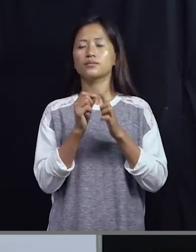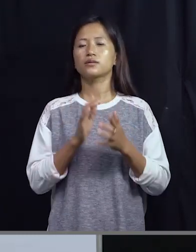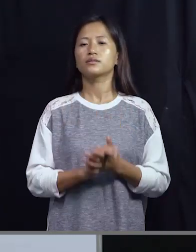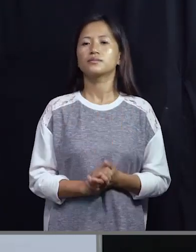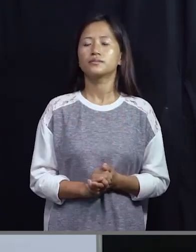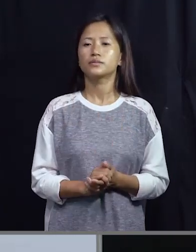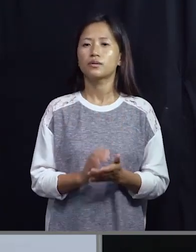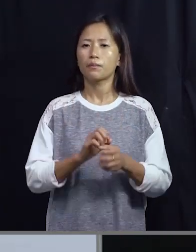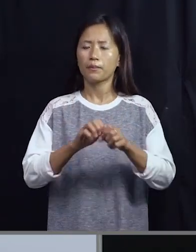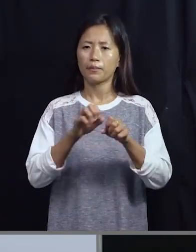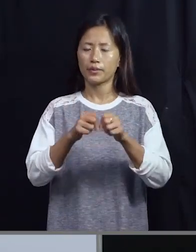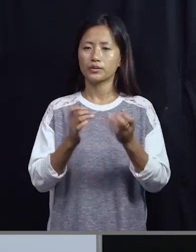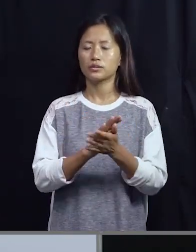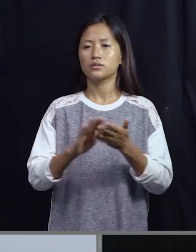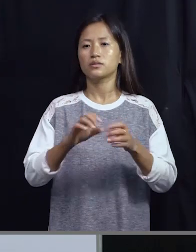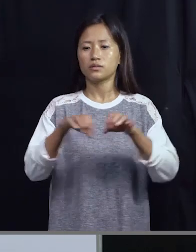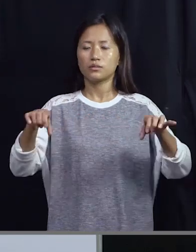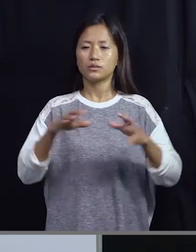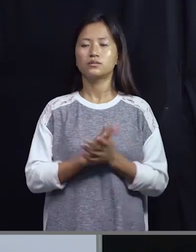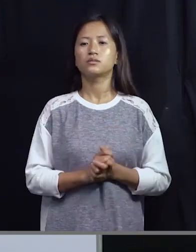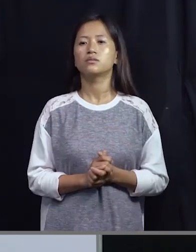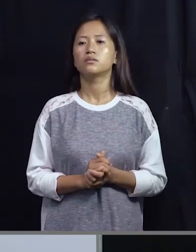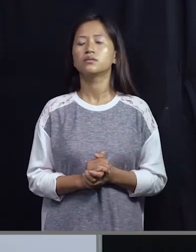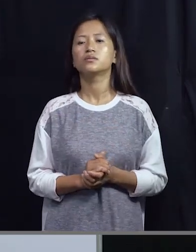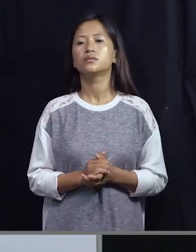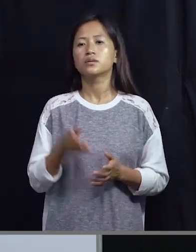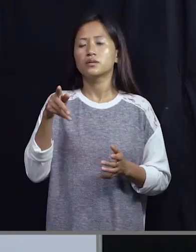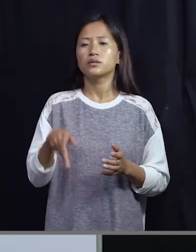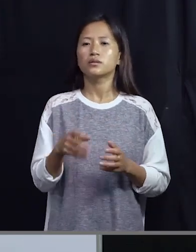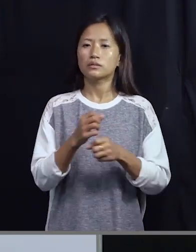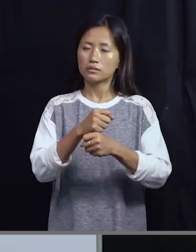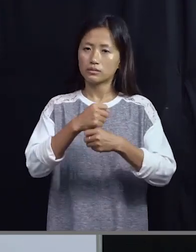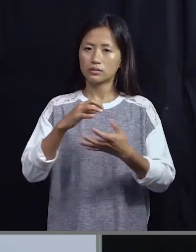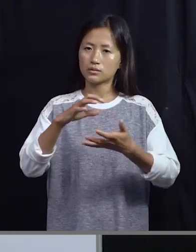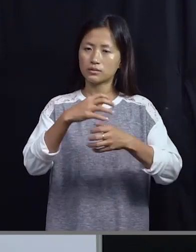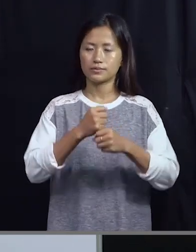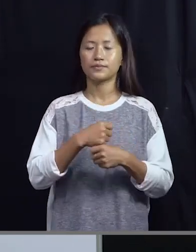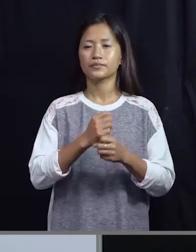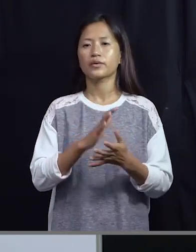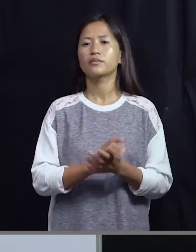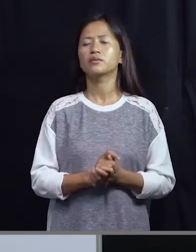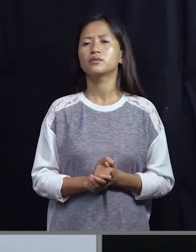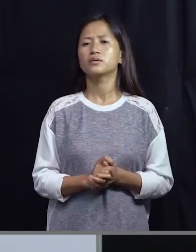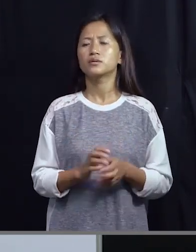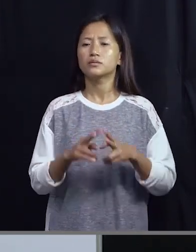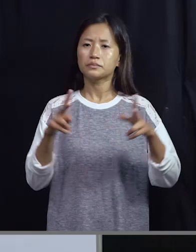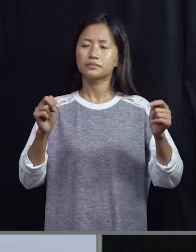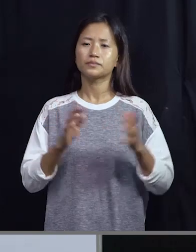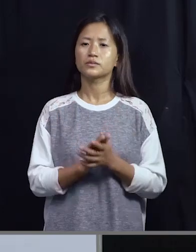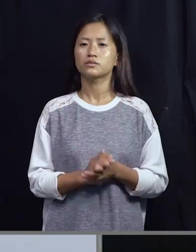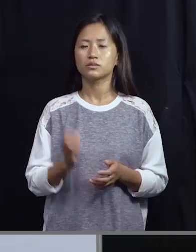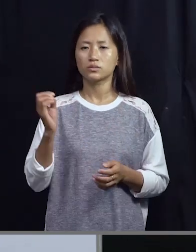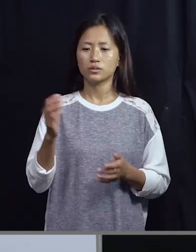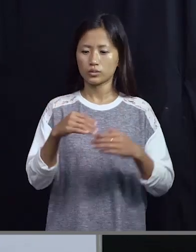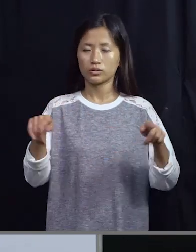breaking down of the hydrogen bonds between the complementary base pairs, it also creates a fork-like appearance, which is also known